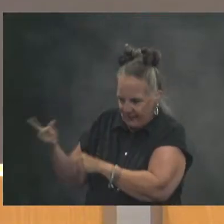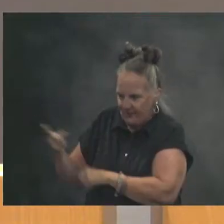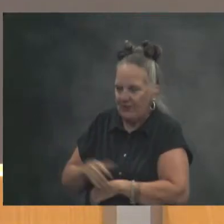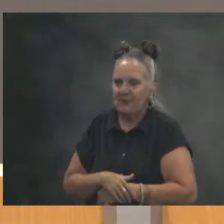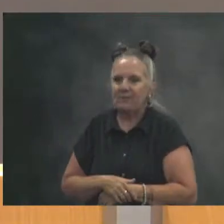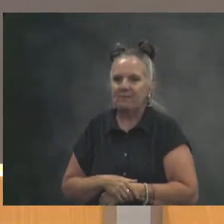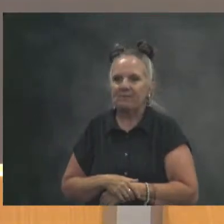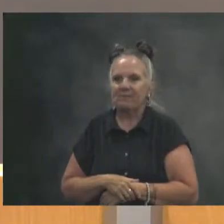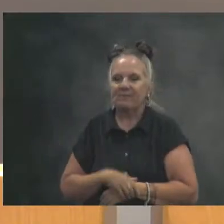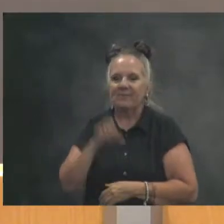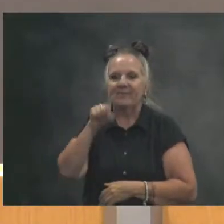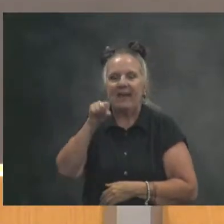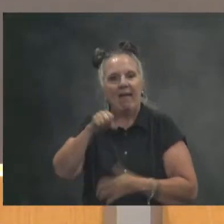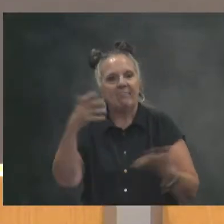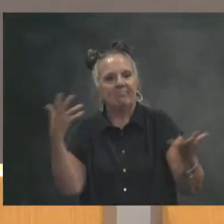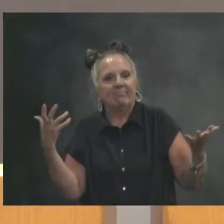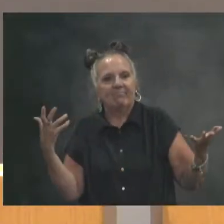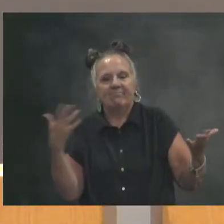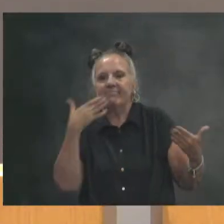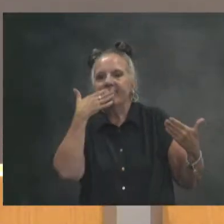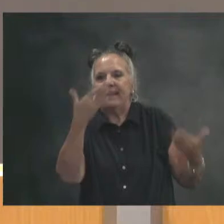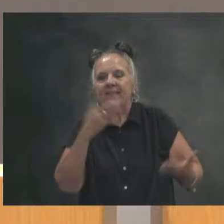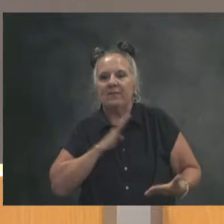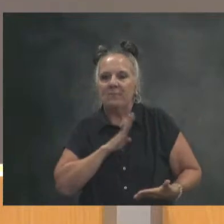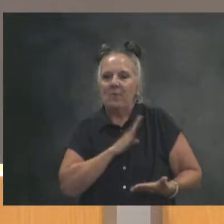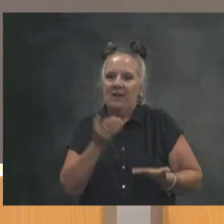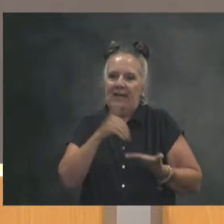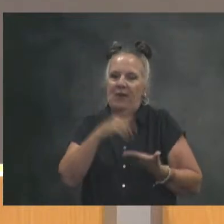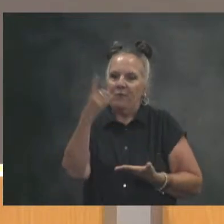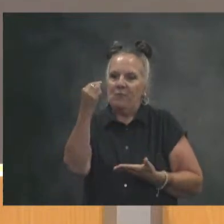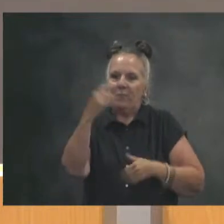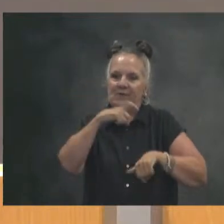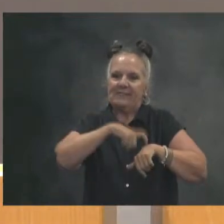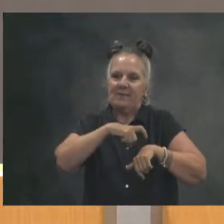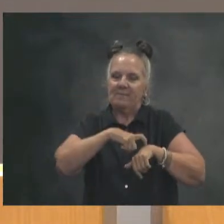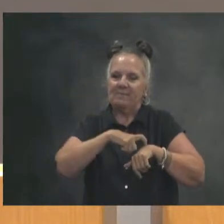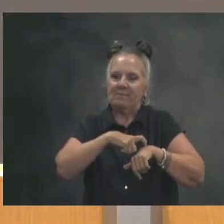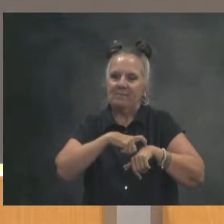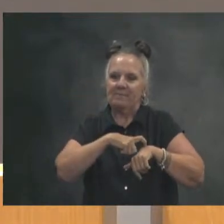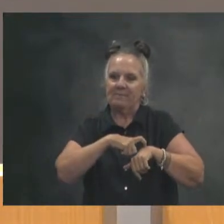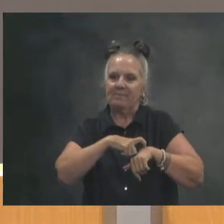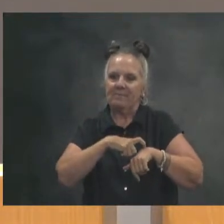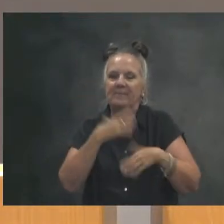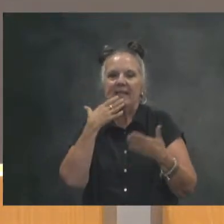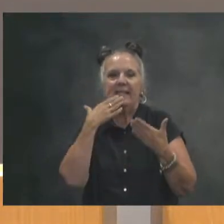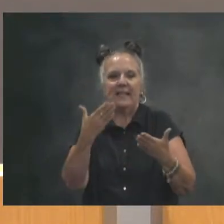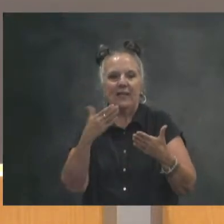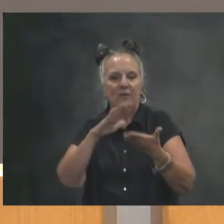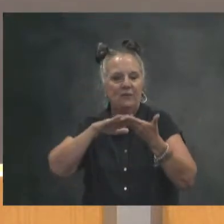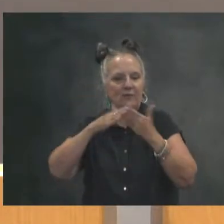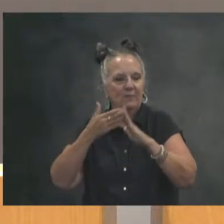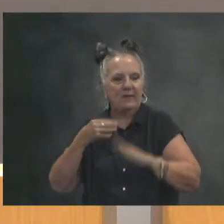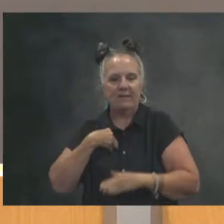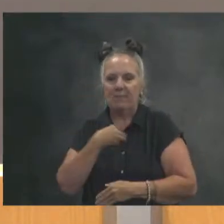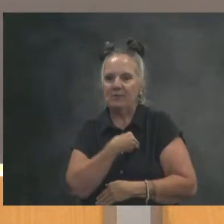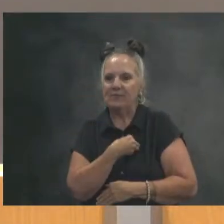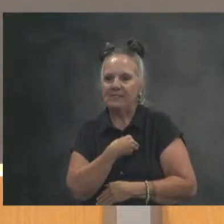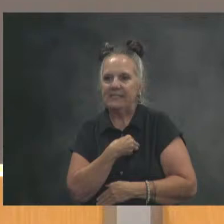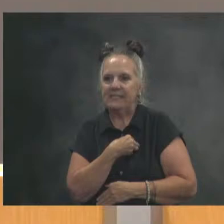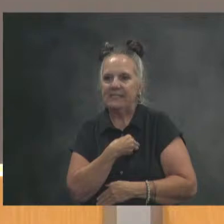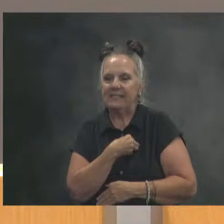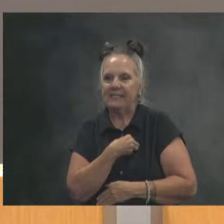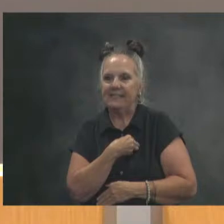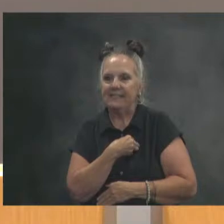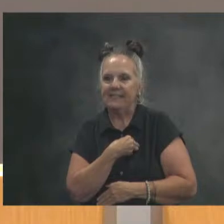And yeah, I just wanted to thank the board one more time. I can't wait to work with all of you, and thank you to the community members who